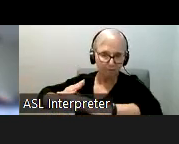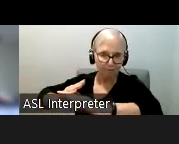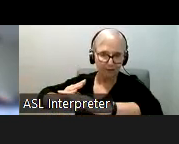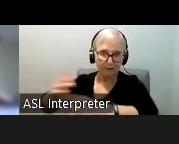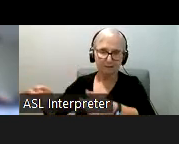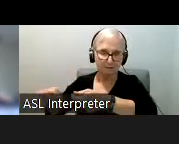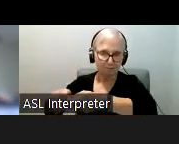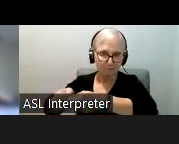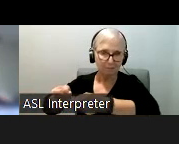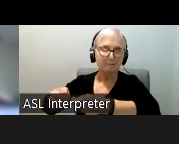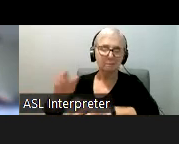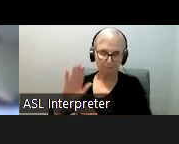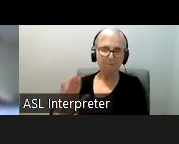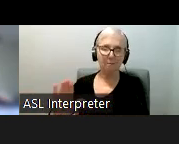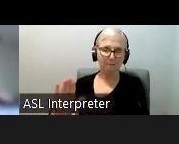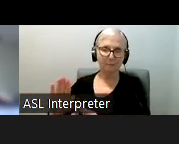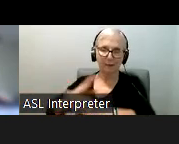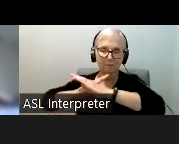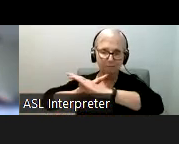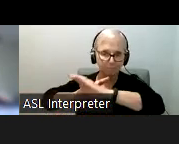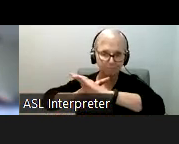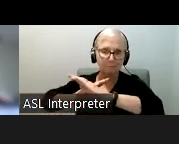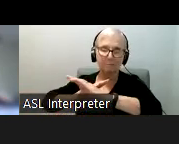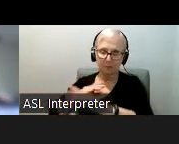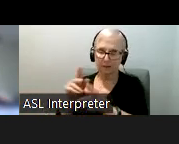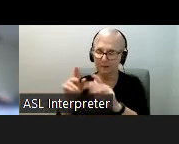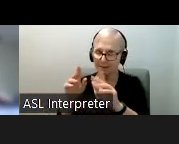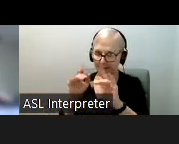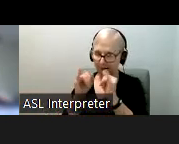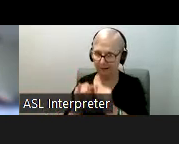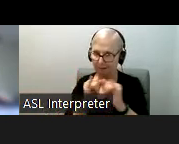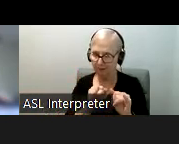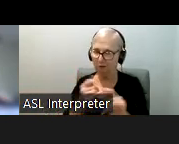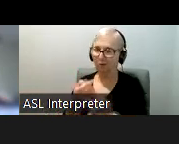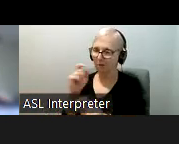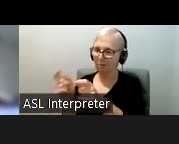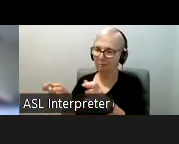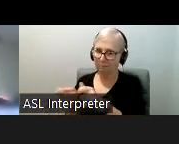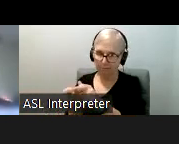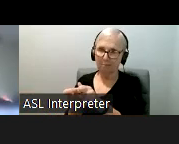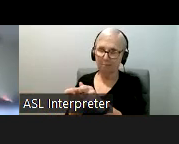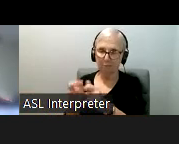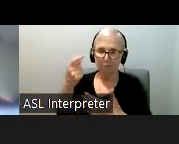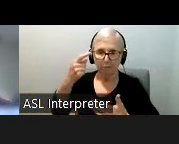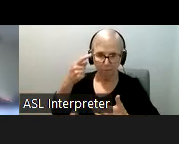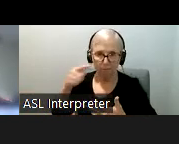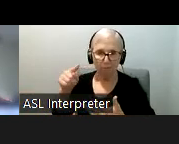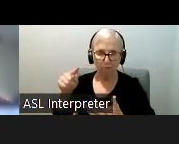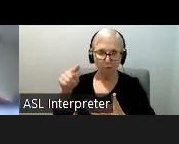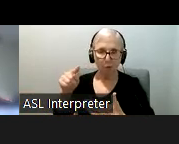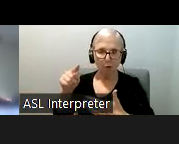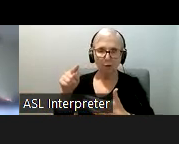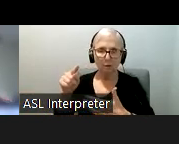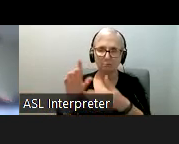bar any type of retaliation, you know, on behalf of an individual, just, you know, standing up for themselves or the loved one to make sure that